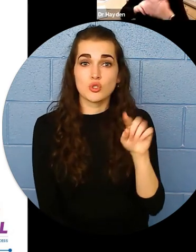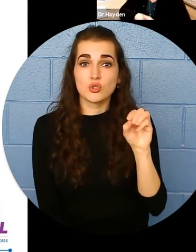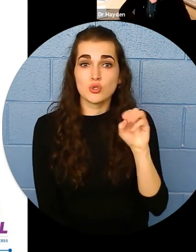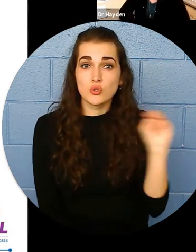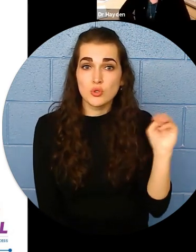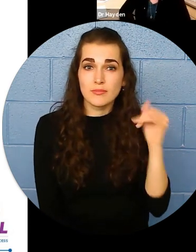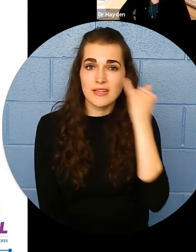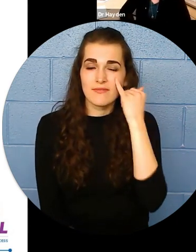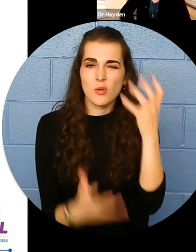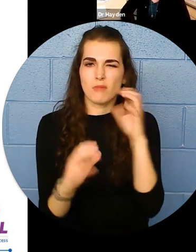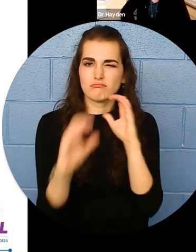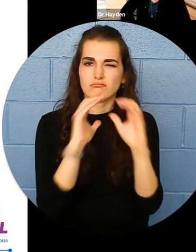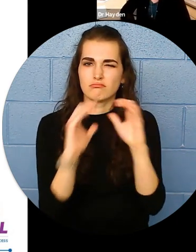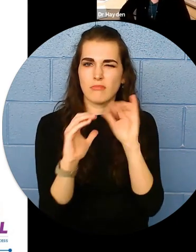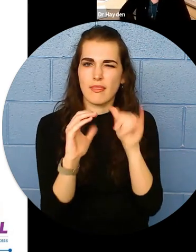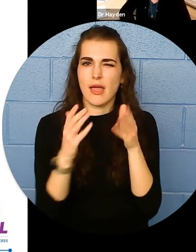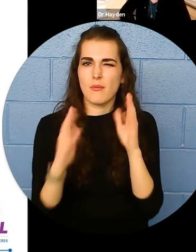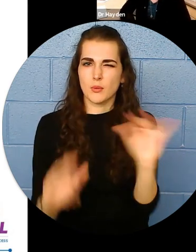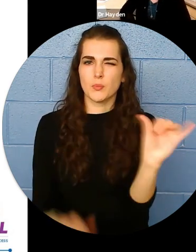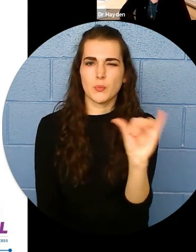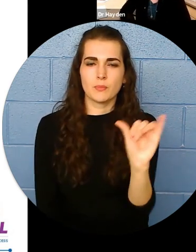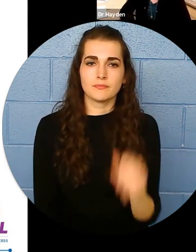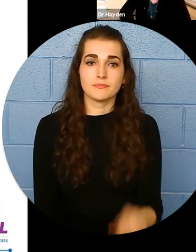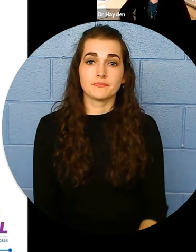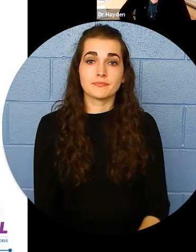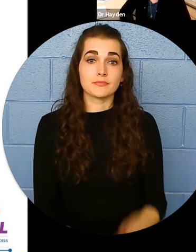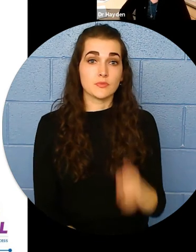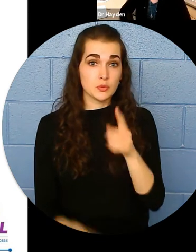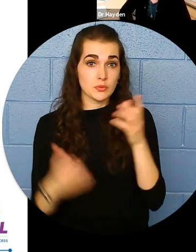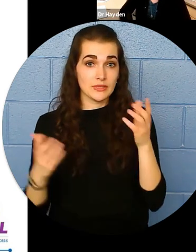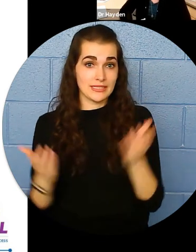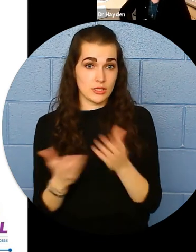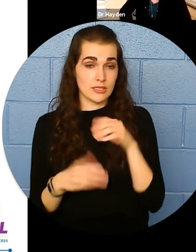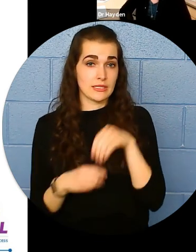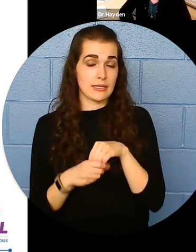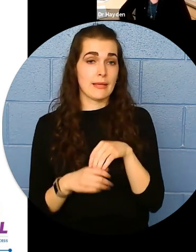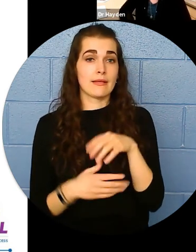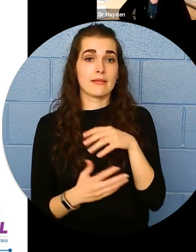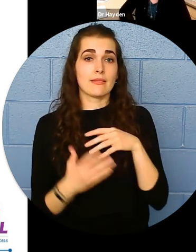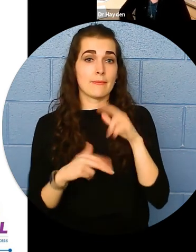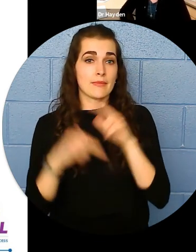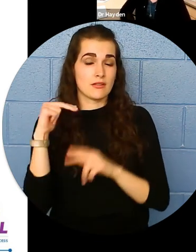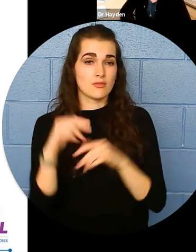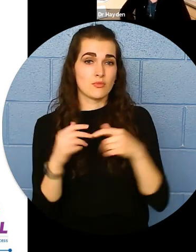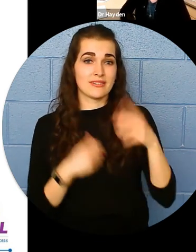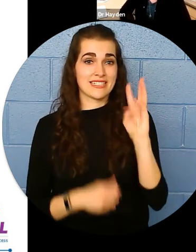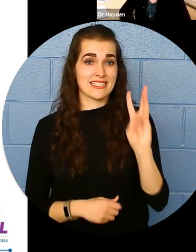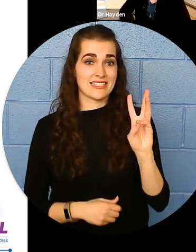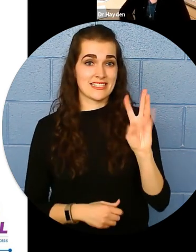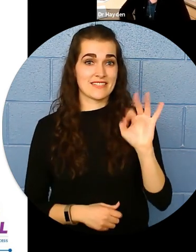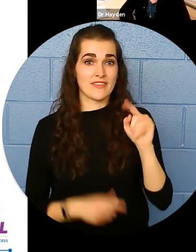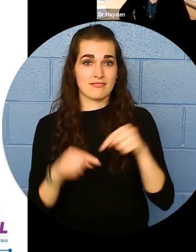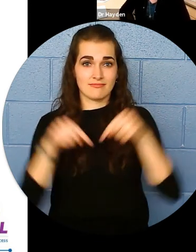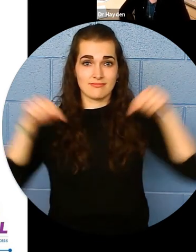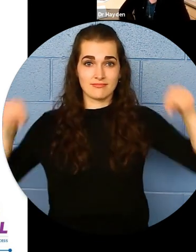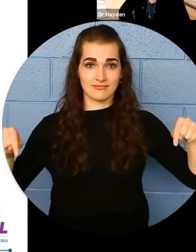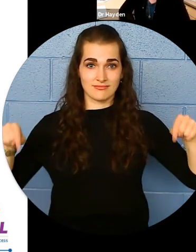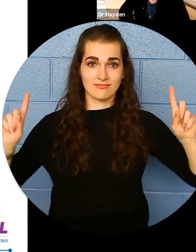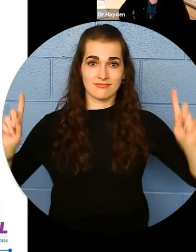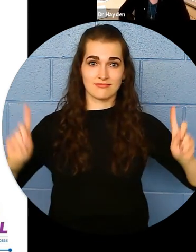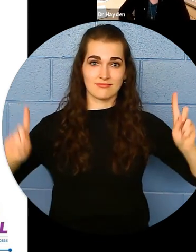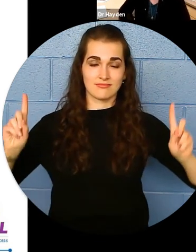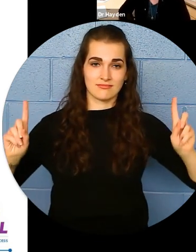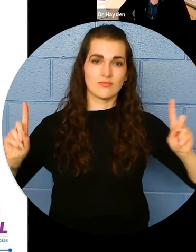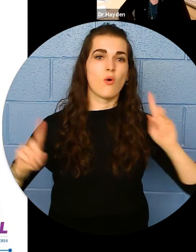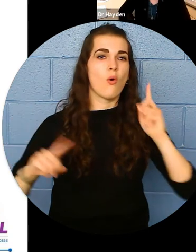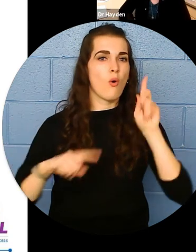a conversation that way. For those in the building, we are maintaining 6 feet apart, and we are only allowing